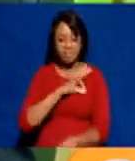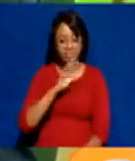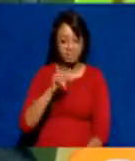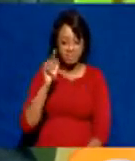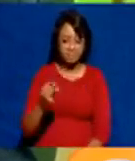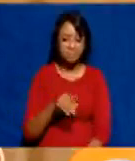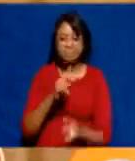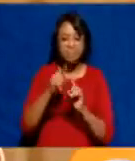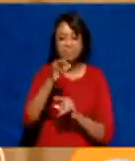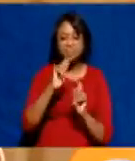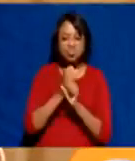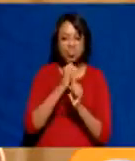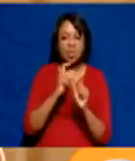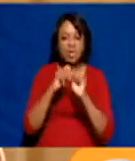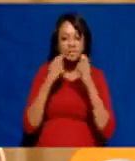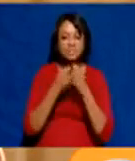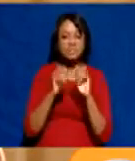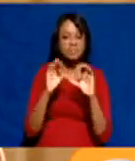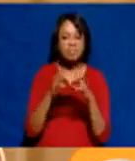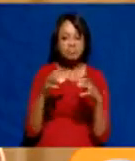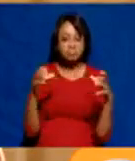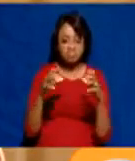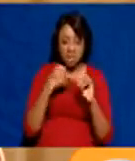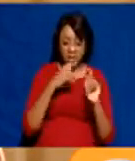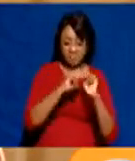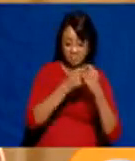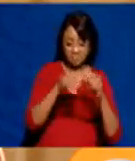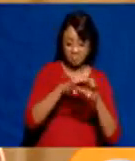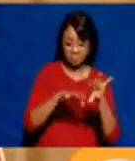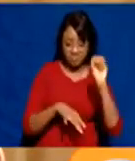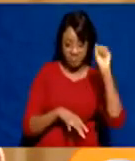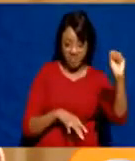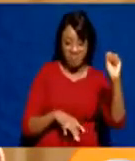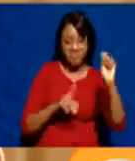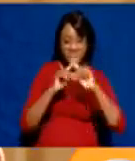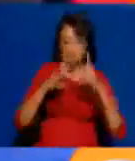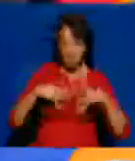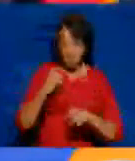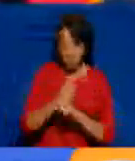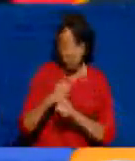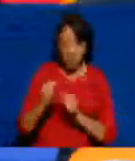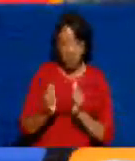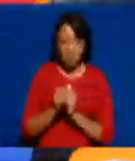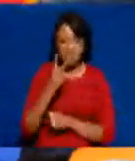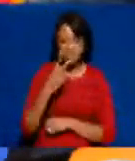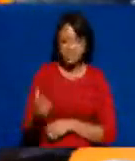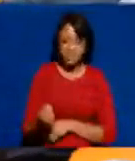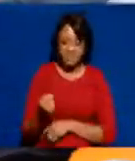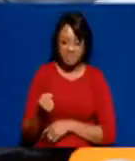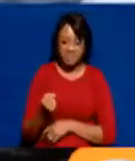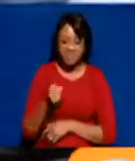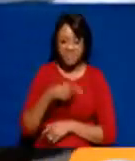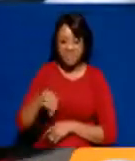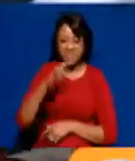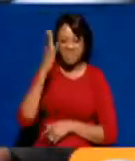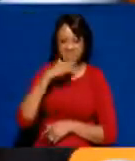How big, right, is your workforce right now? So we have a team of 5, but then for the people that work, we have about 25. We call them waste